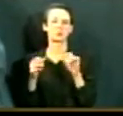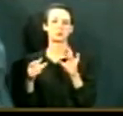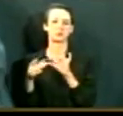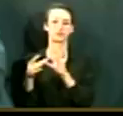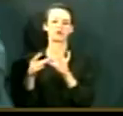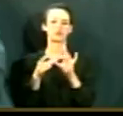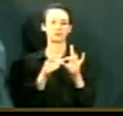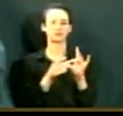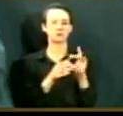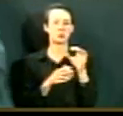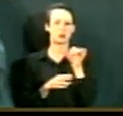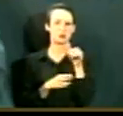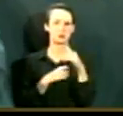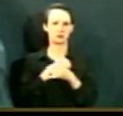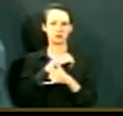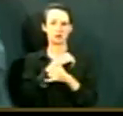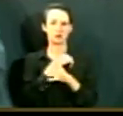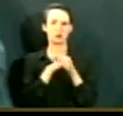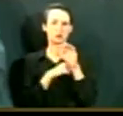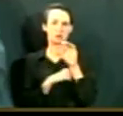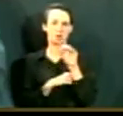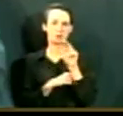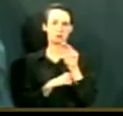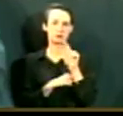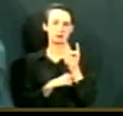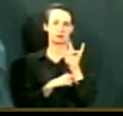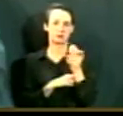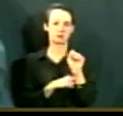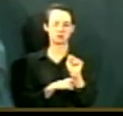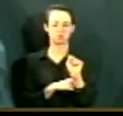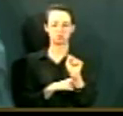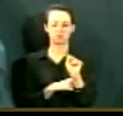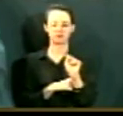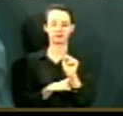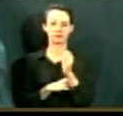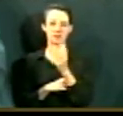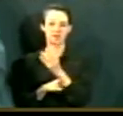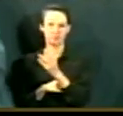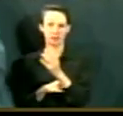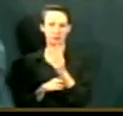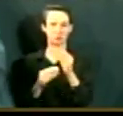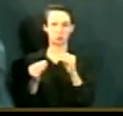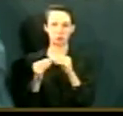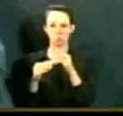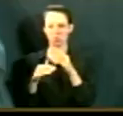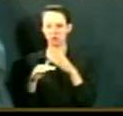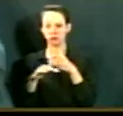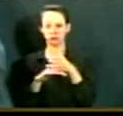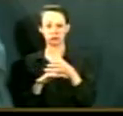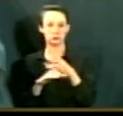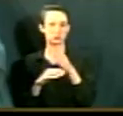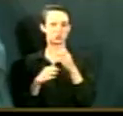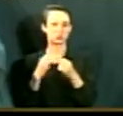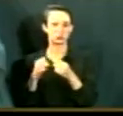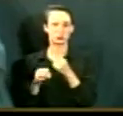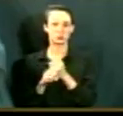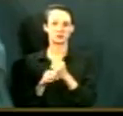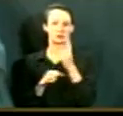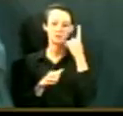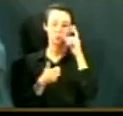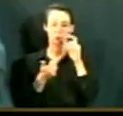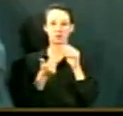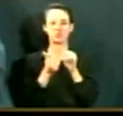information, that it would take us 5 or more years at 5% to even be competitive with surrounding